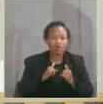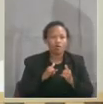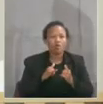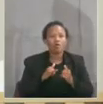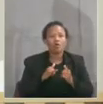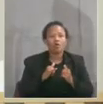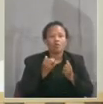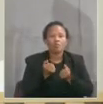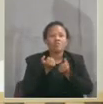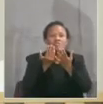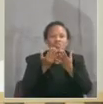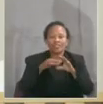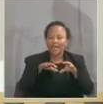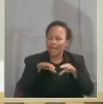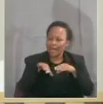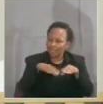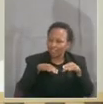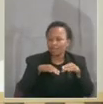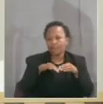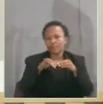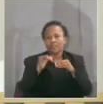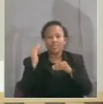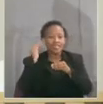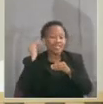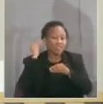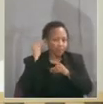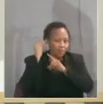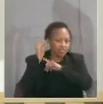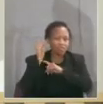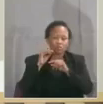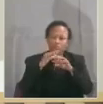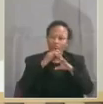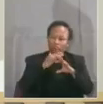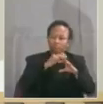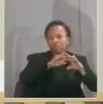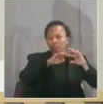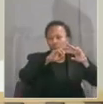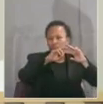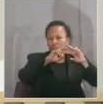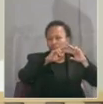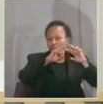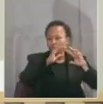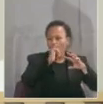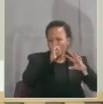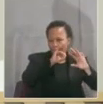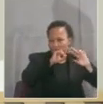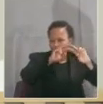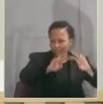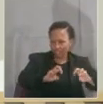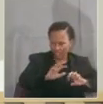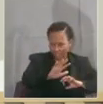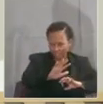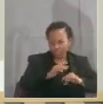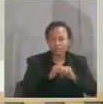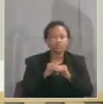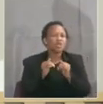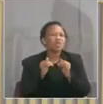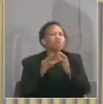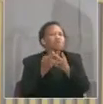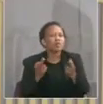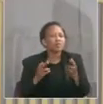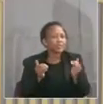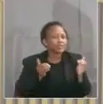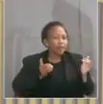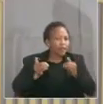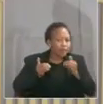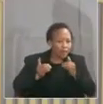actionable intelligence to the crime prevention and investigation, and to manage the resources,